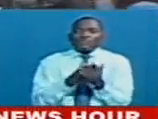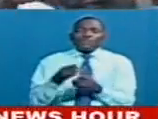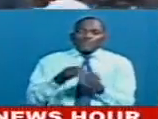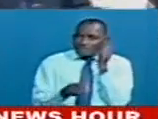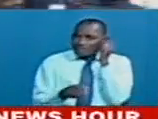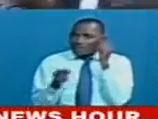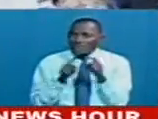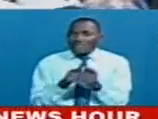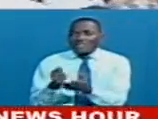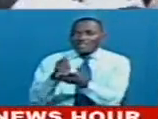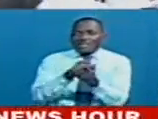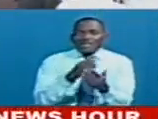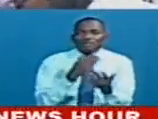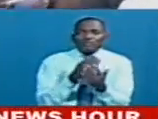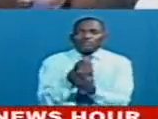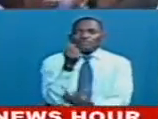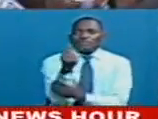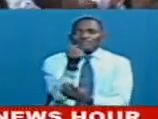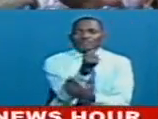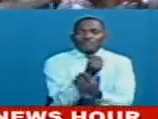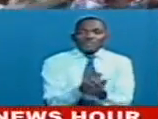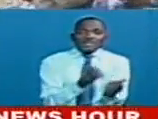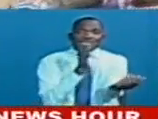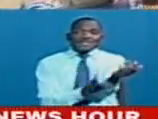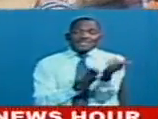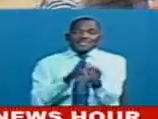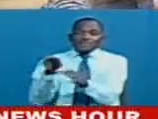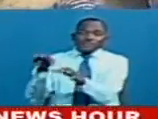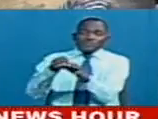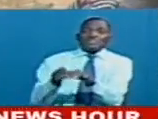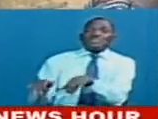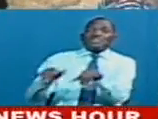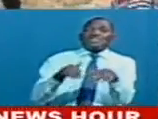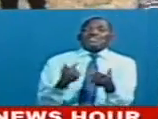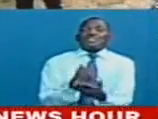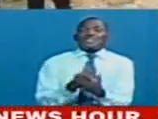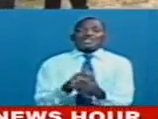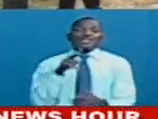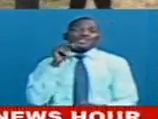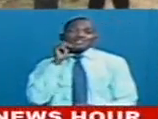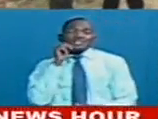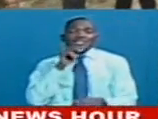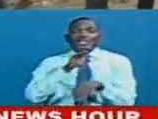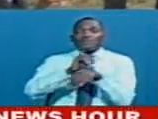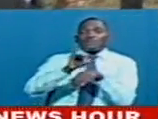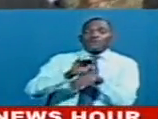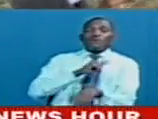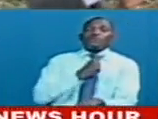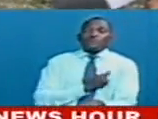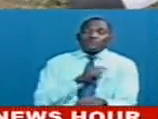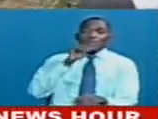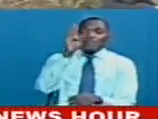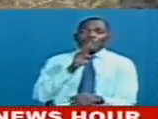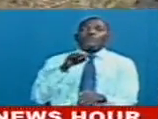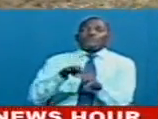management practices to have very good yields. Cassava production is common in Ghana, Nigeria, Cote d'Ivoire, Togo,